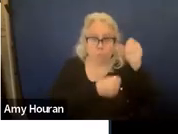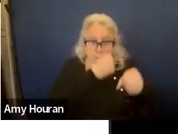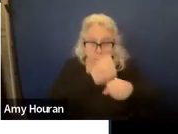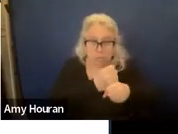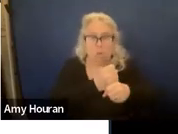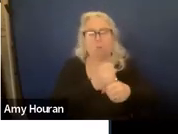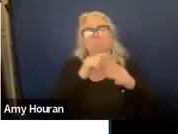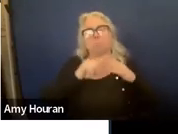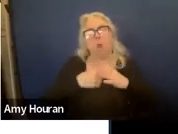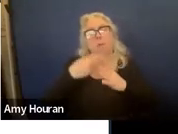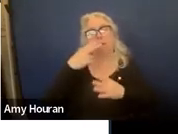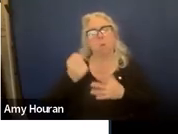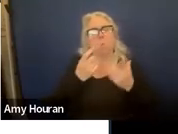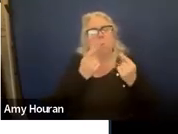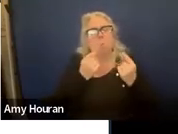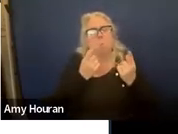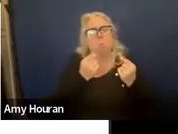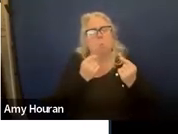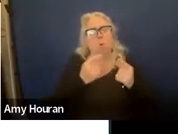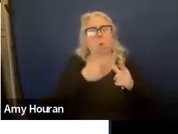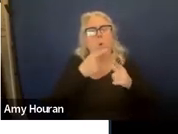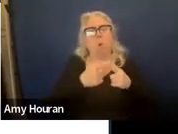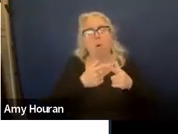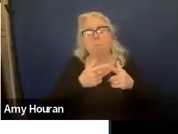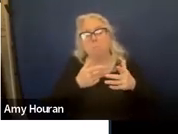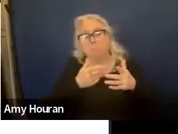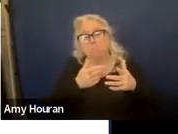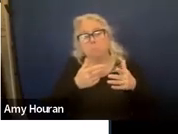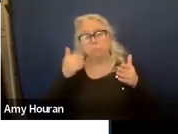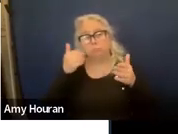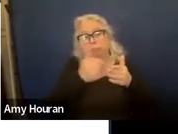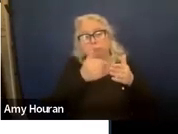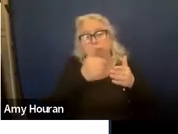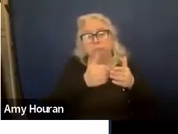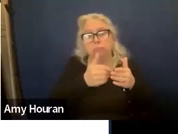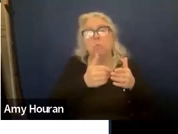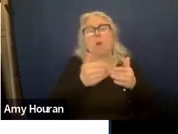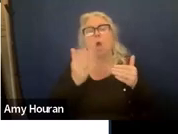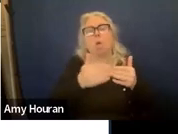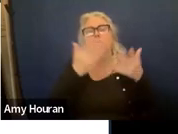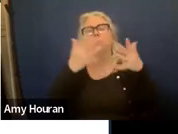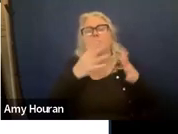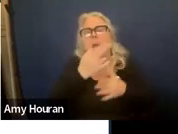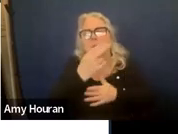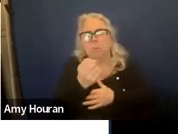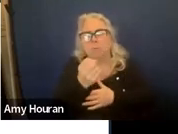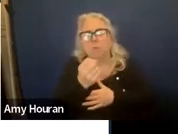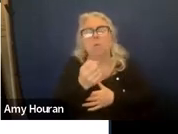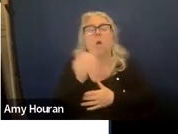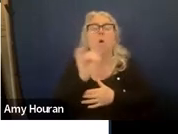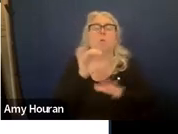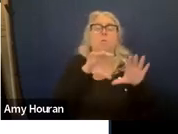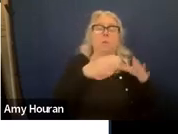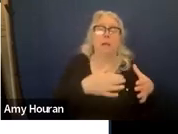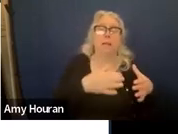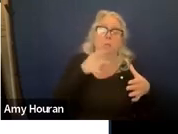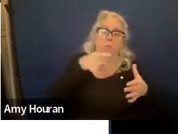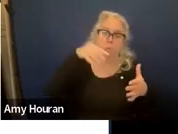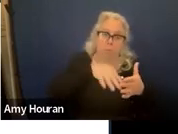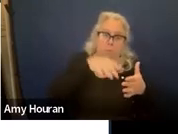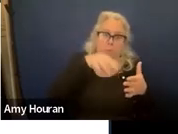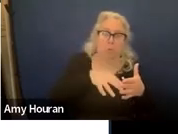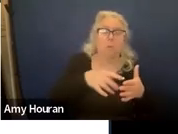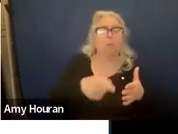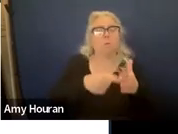high school, you know, and even if they're towards their end of high school, or for example, with those courses of study, it's required